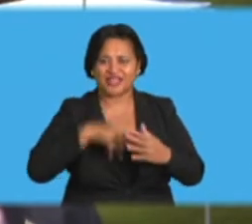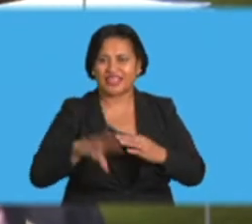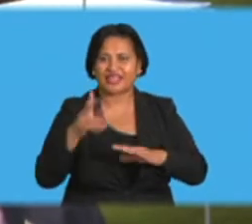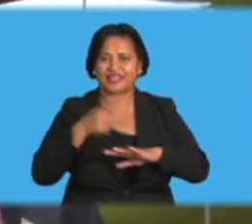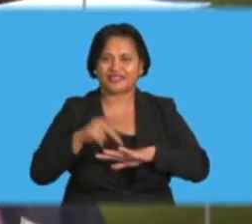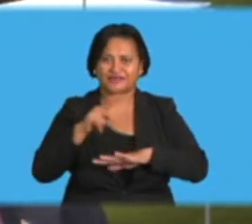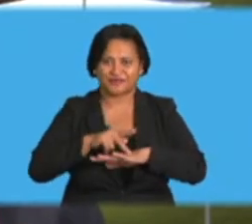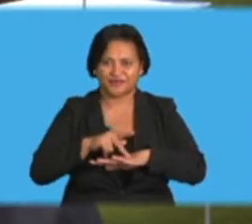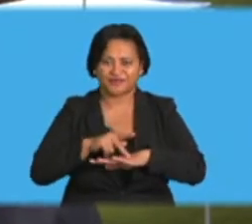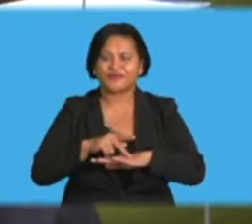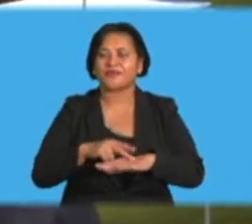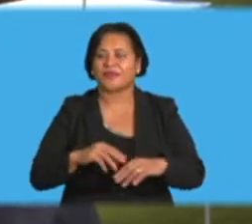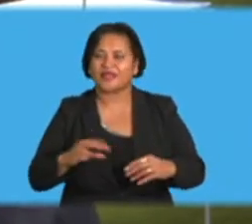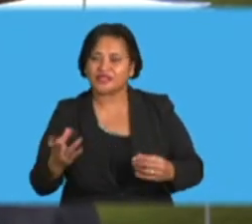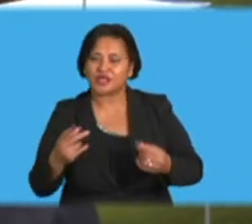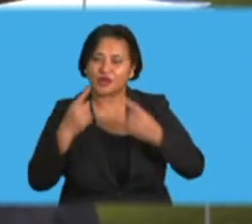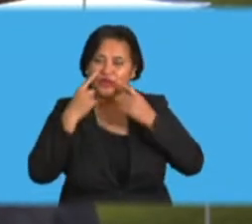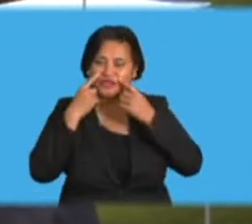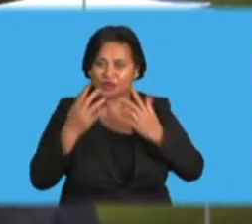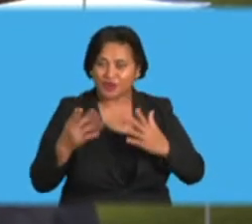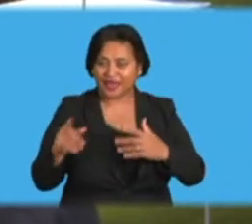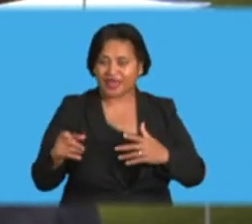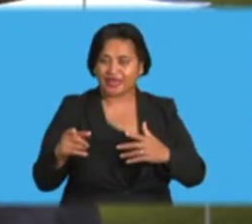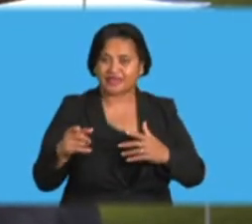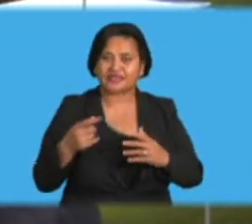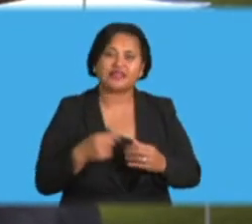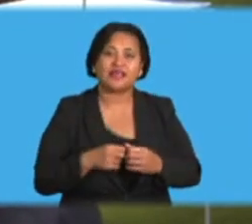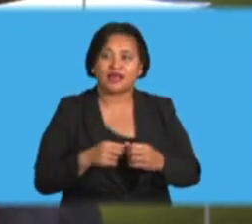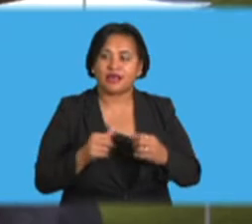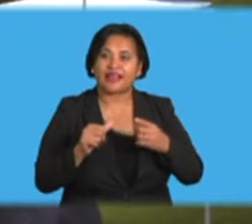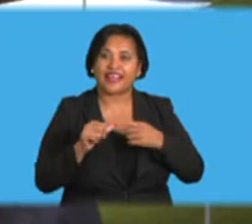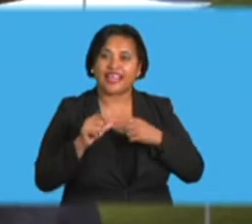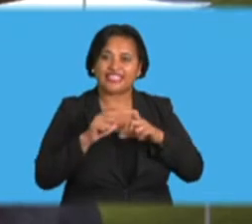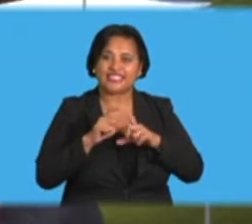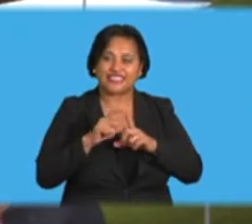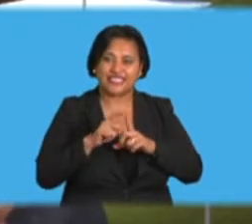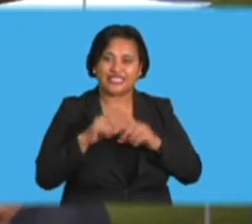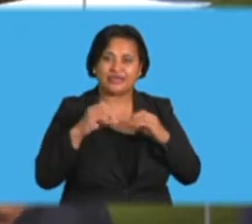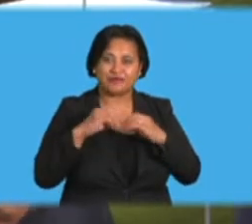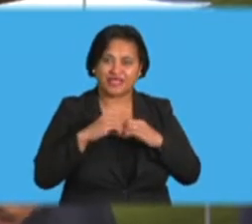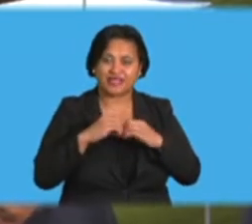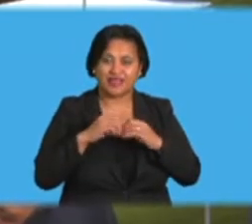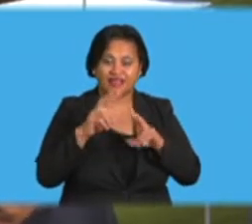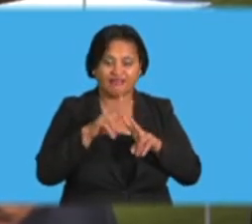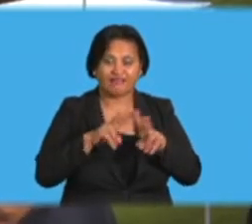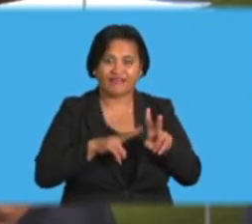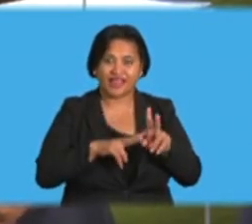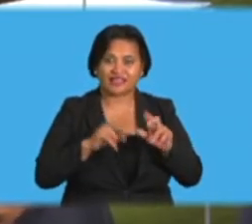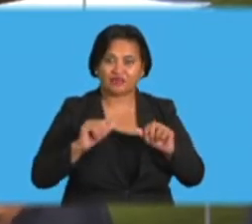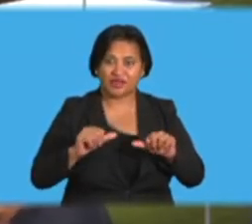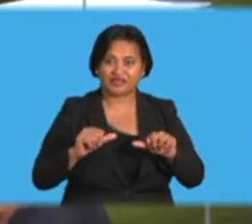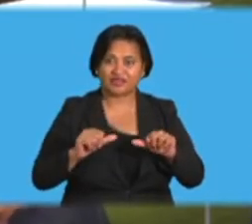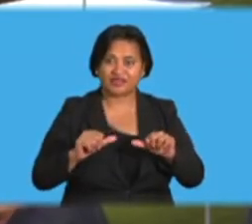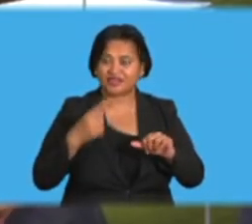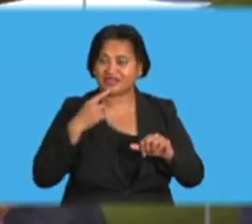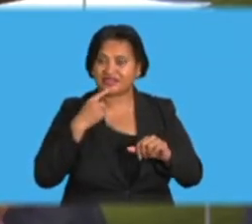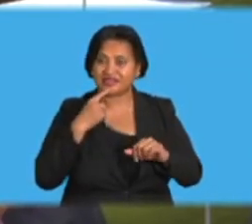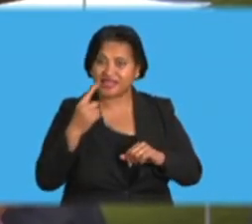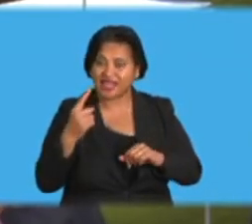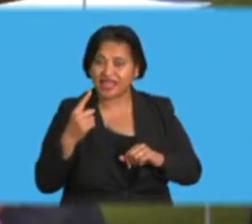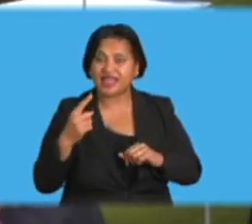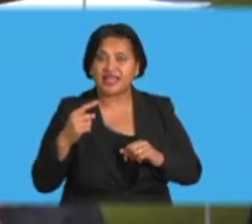excitement towards Fiji hosting the annual event. In fact, the ADB Vice President, Stephen Groff, acknowledged and said this was the most attended future host